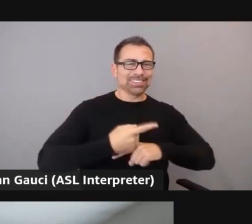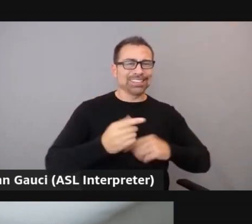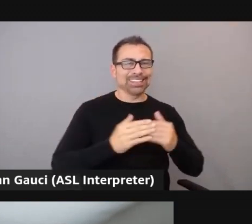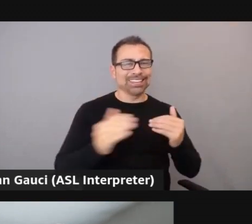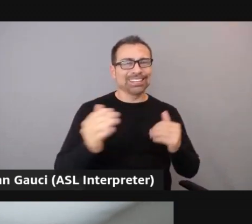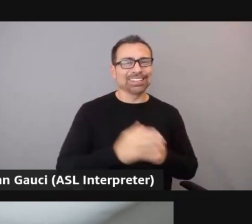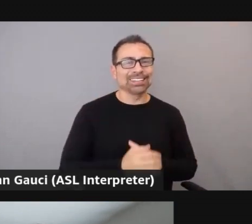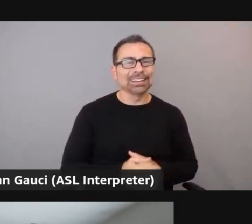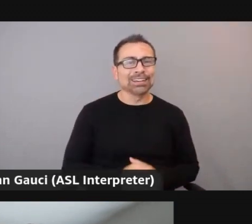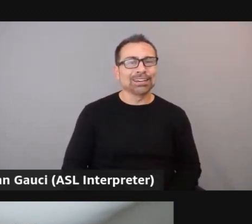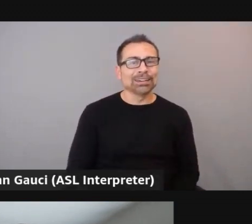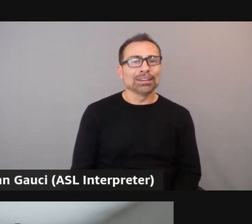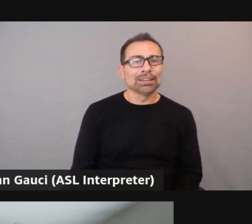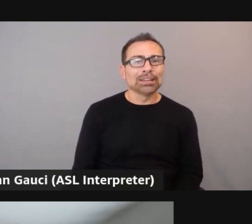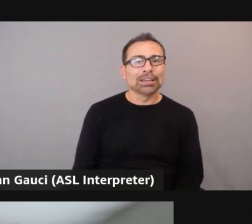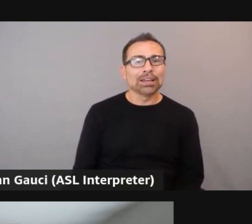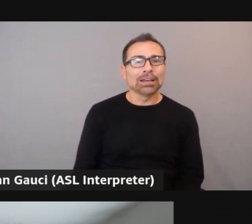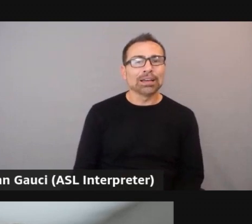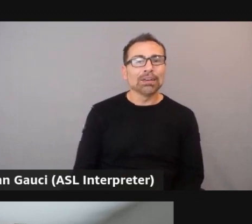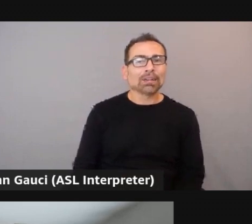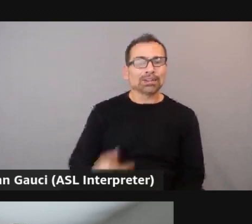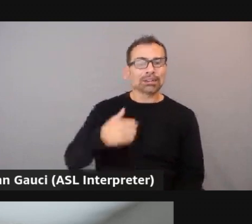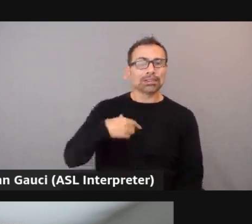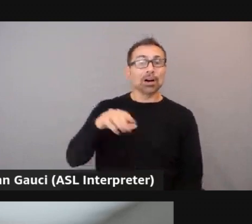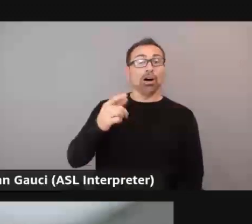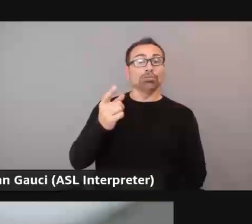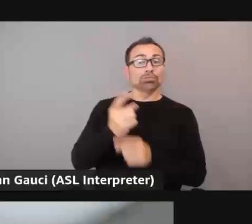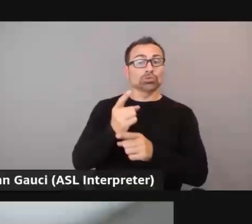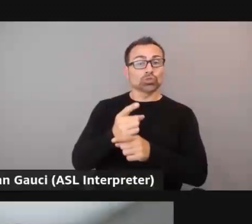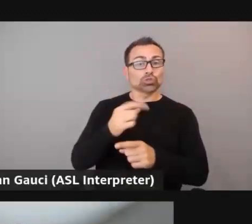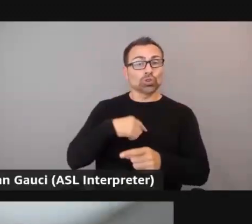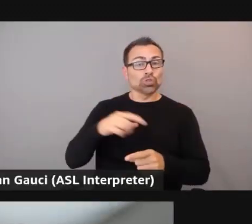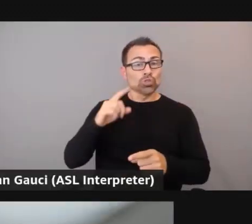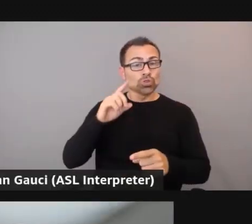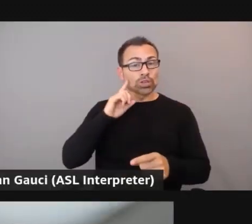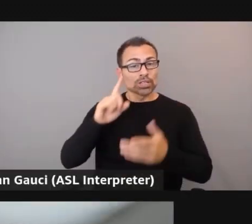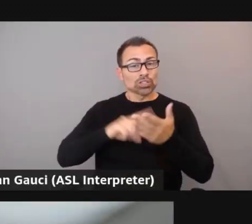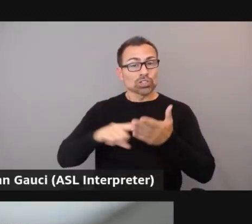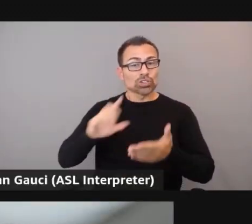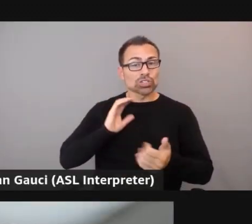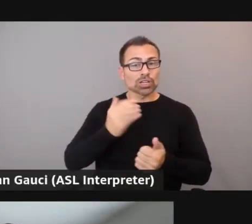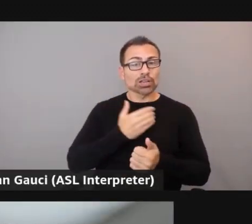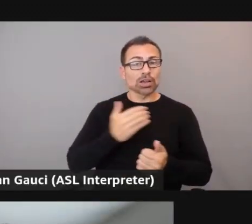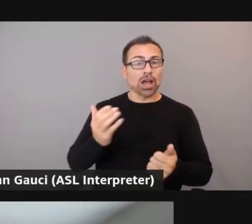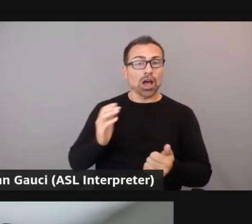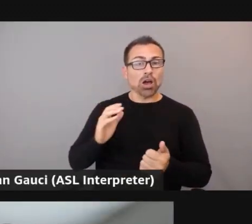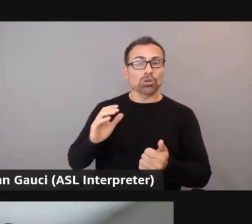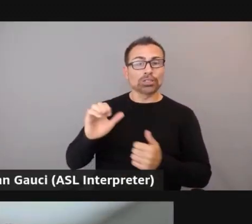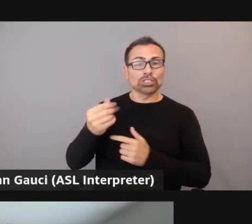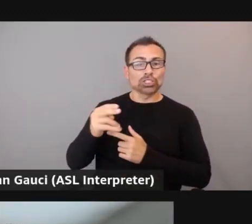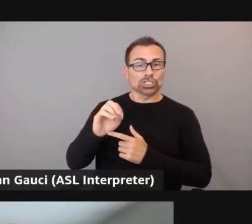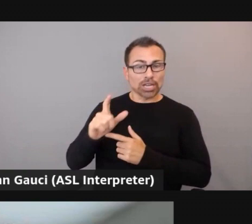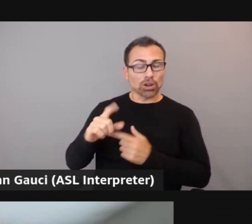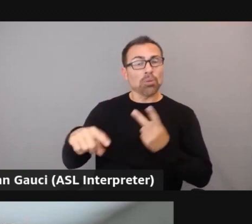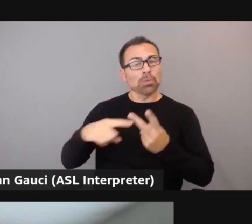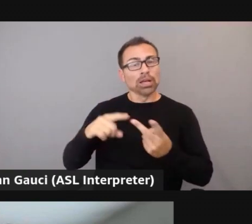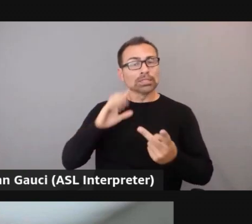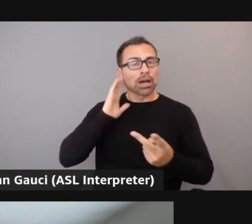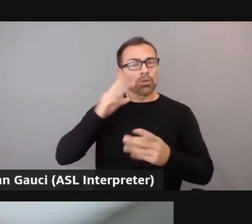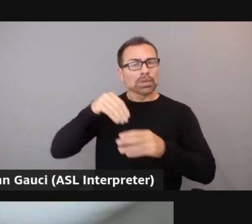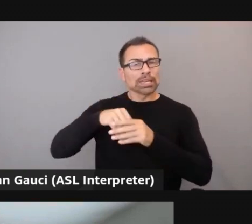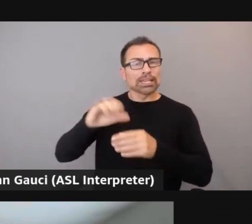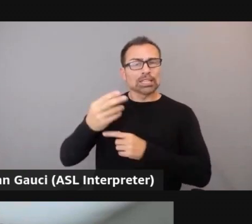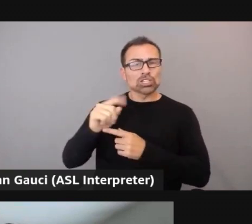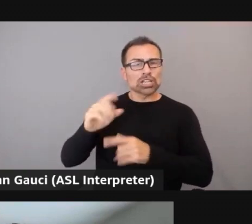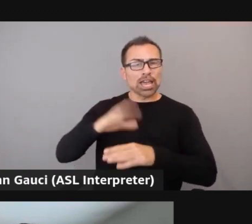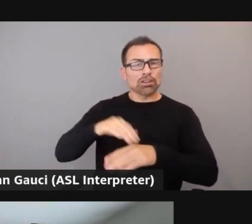chat, I'll be on LinkedIn and check out on the chat. I'll spend some time on the chat answering some questions. Wonderful. Thank you so much. Thank you. Thanks for both